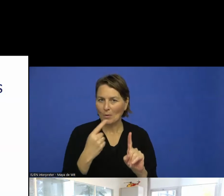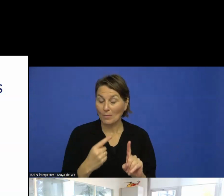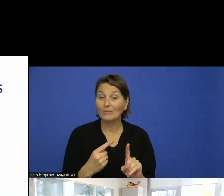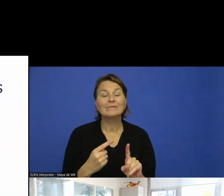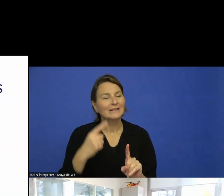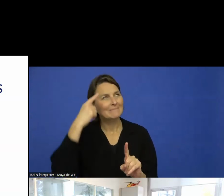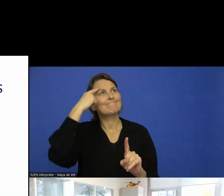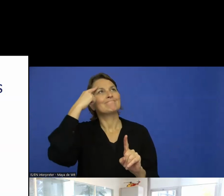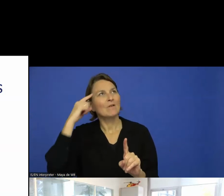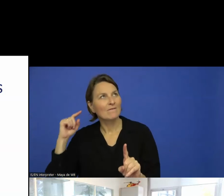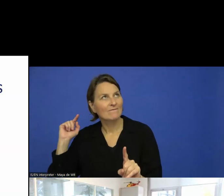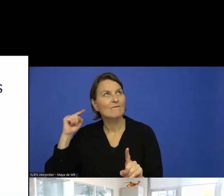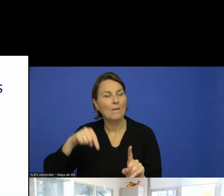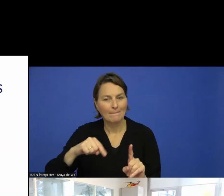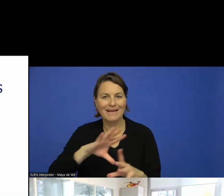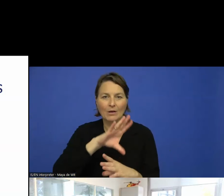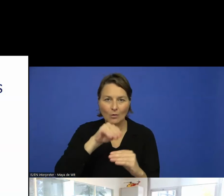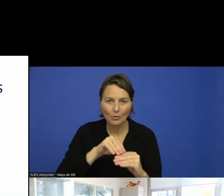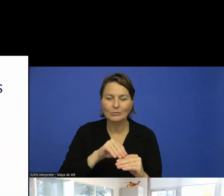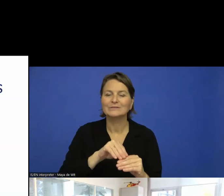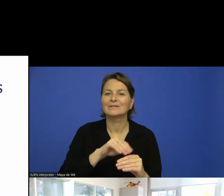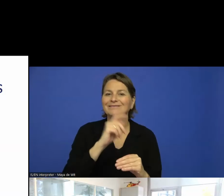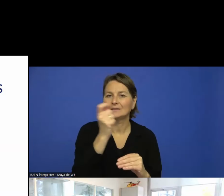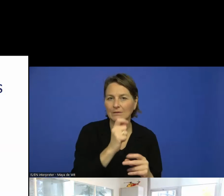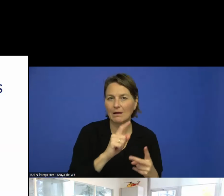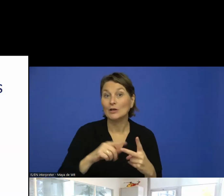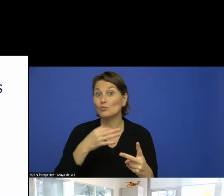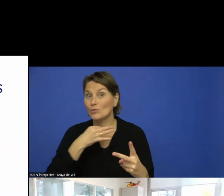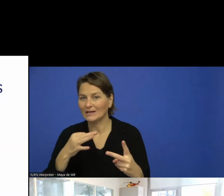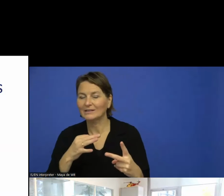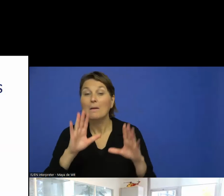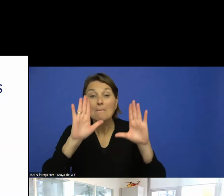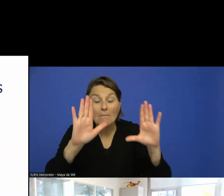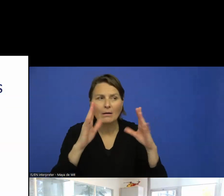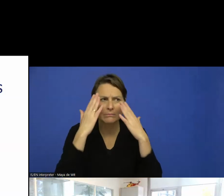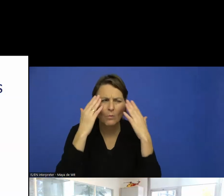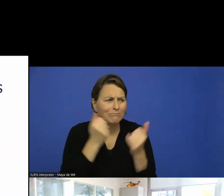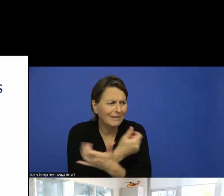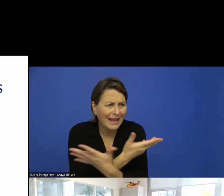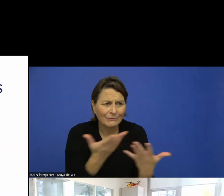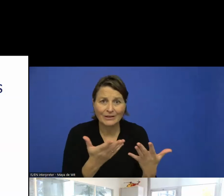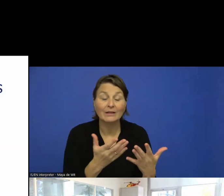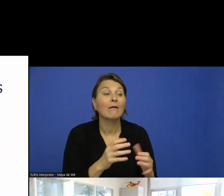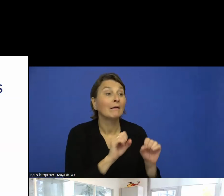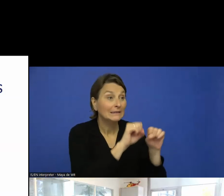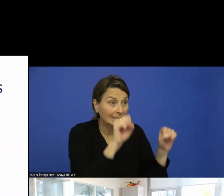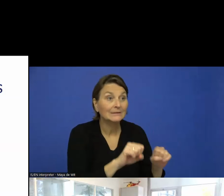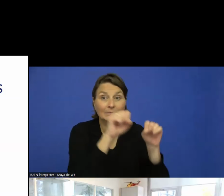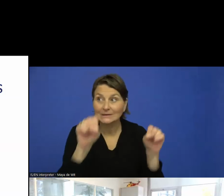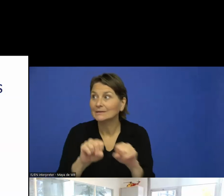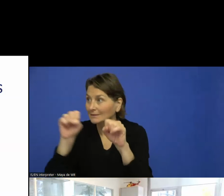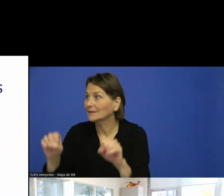came from thinking about risk, but acknowledging that almost everything around us is a system. So how do you take